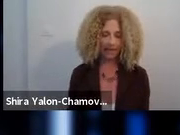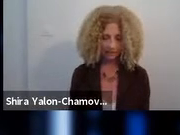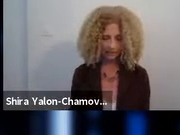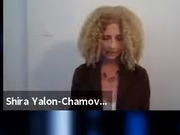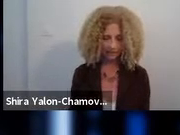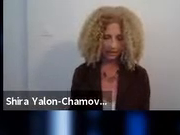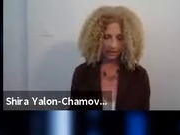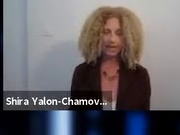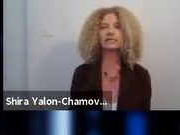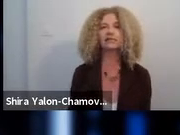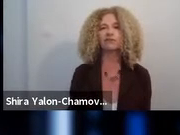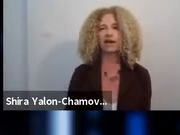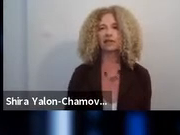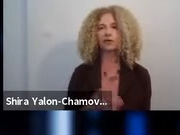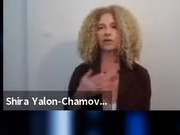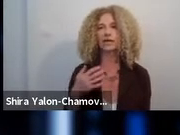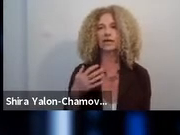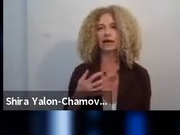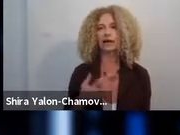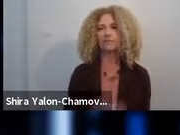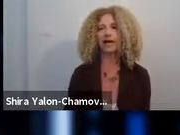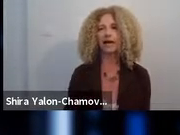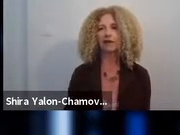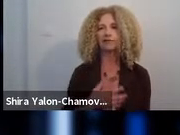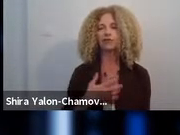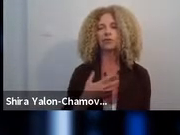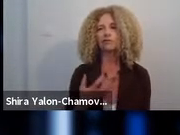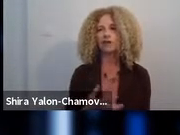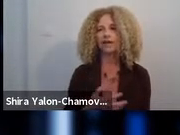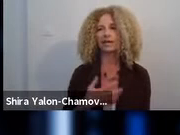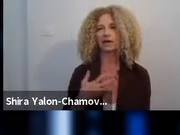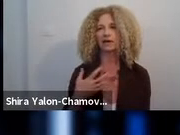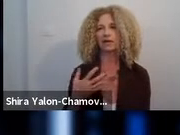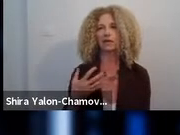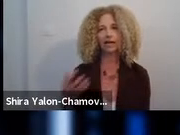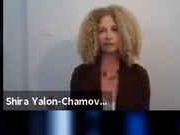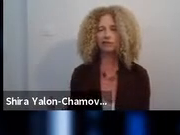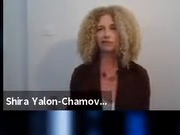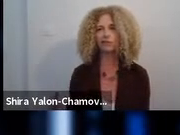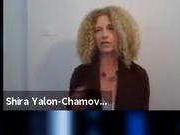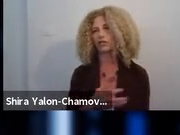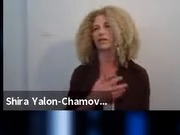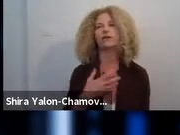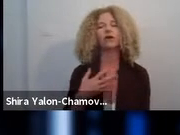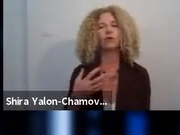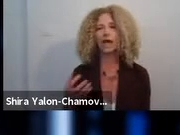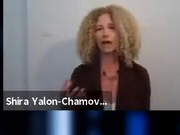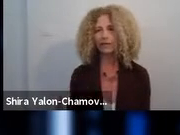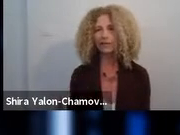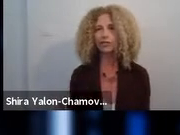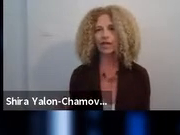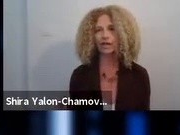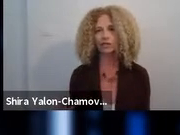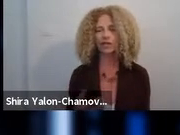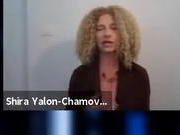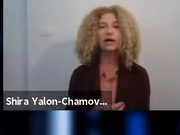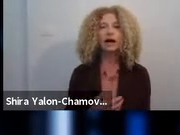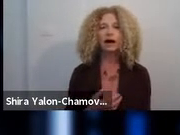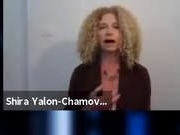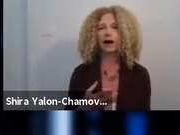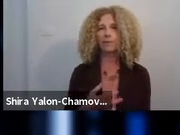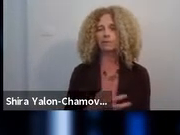that I see it, is the fact that we have to convey a lot of information rapidly